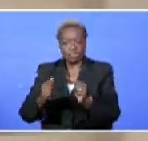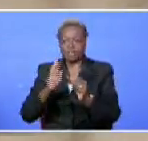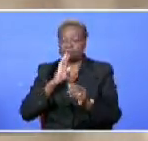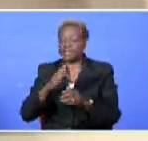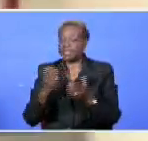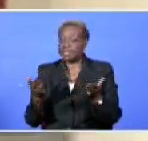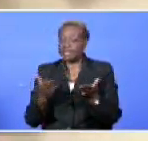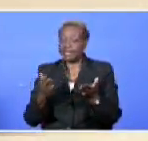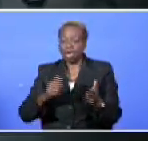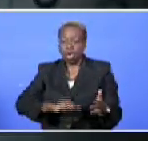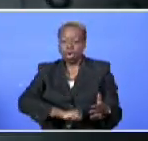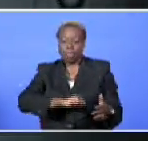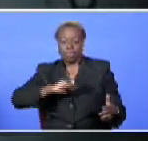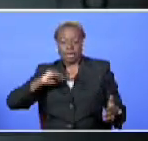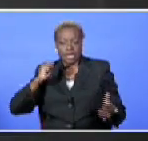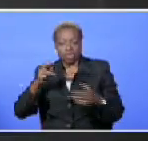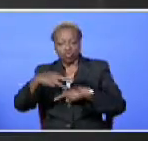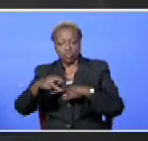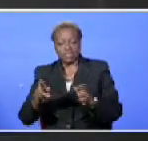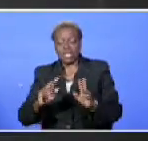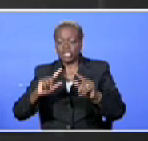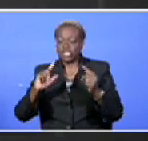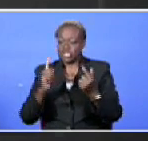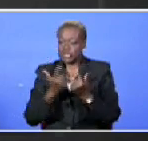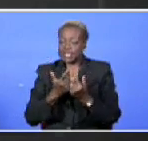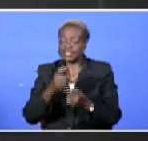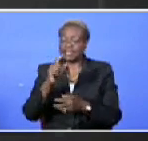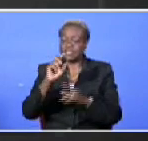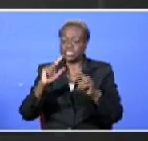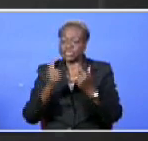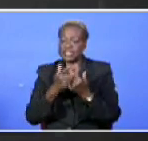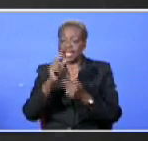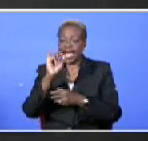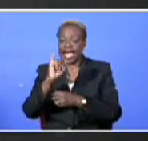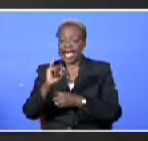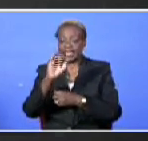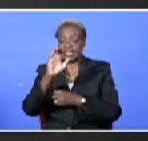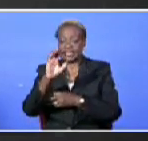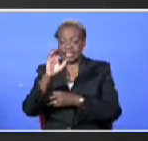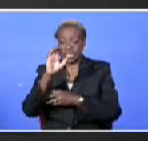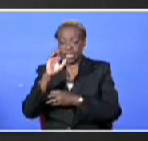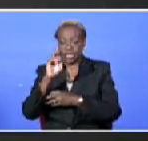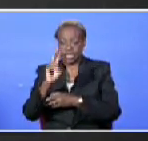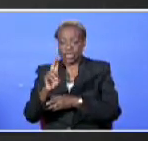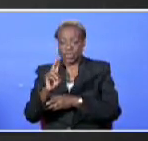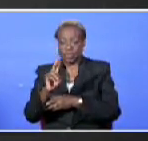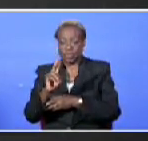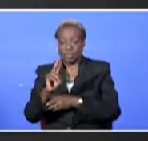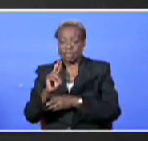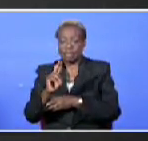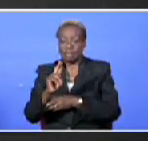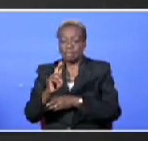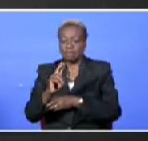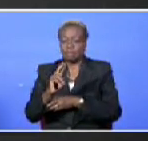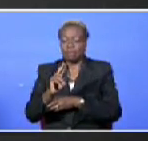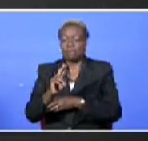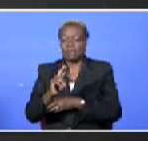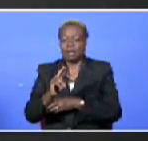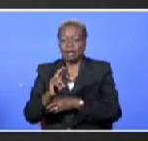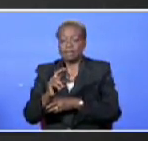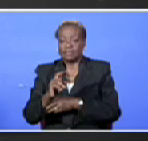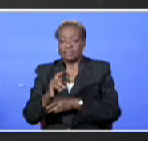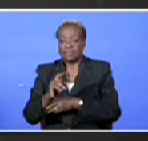Our operating rooms have been turned into ICUs and our elective surgeries have been canceled. And our neurosurgical floor has been transformed into